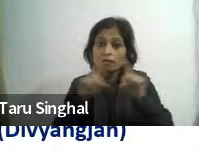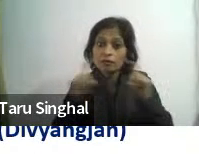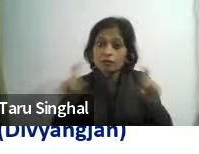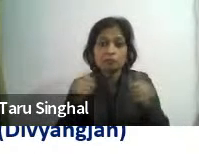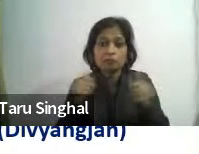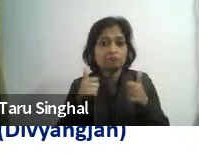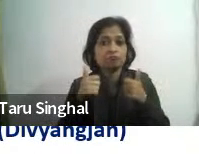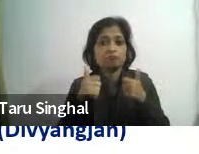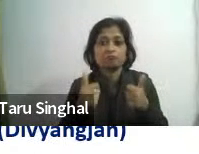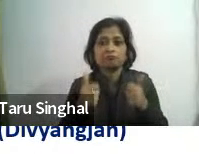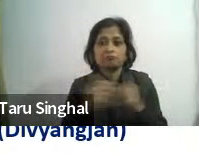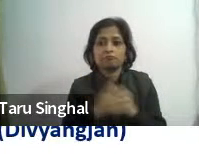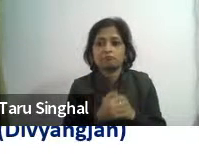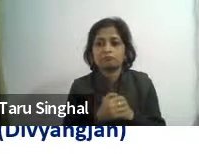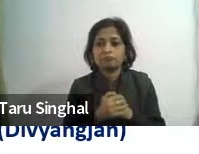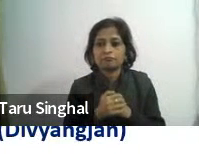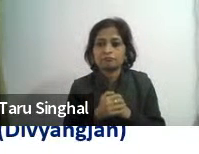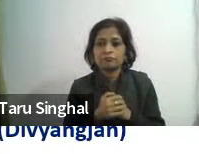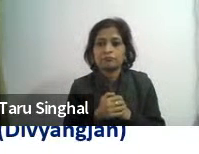nice to look into that.